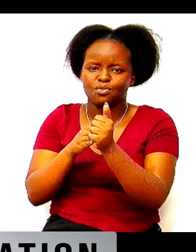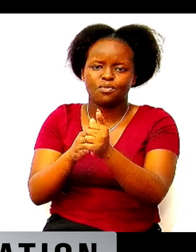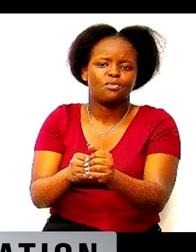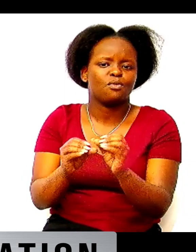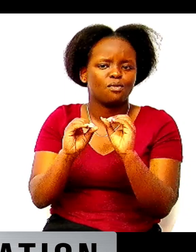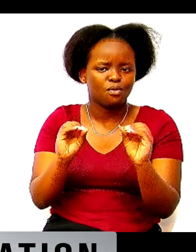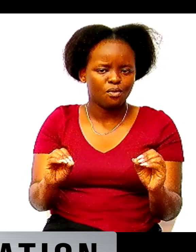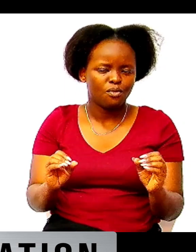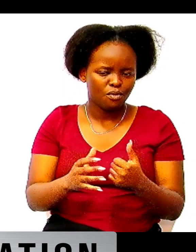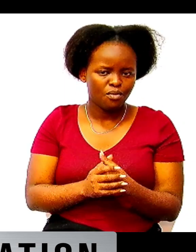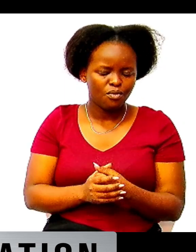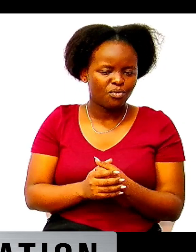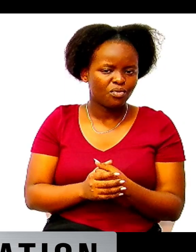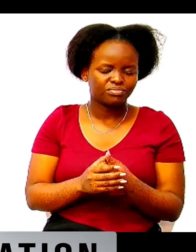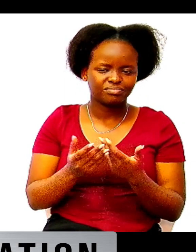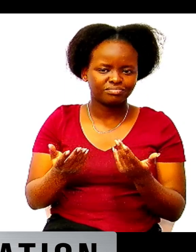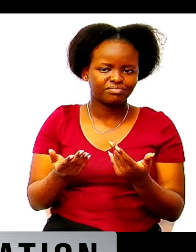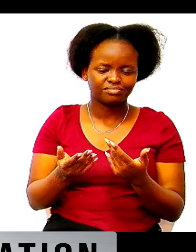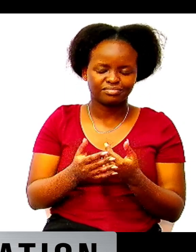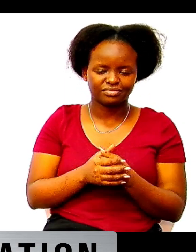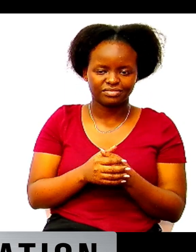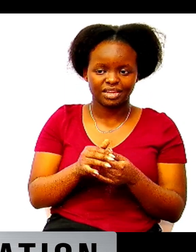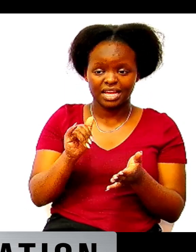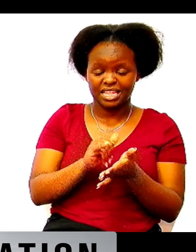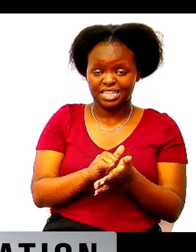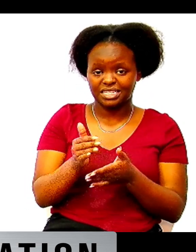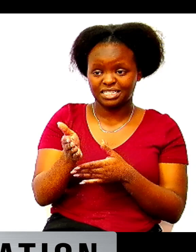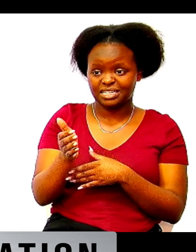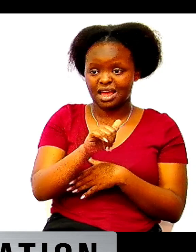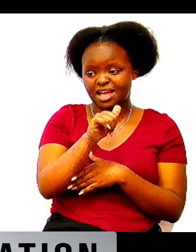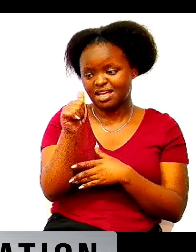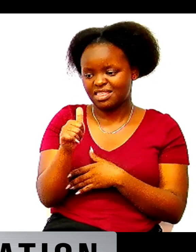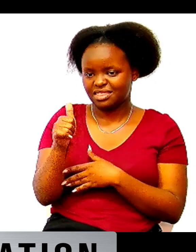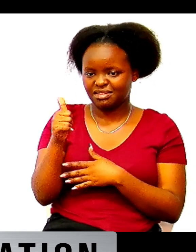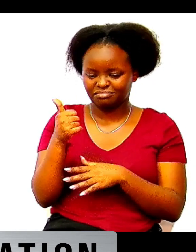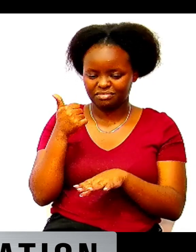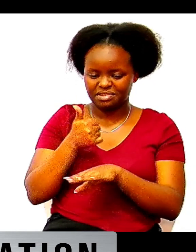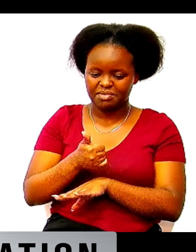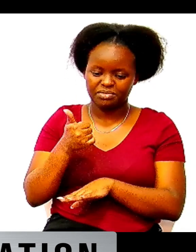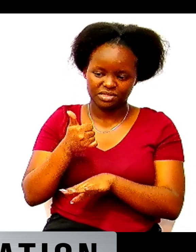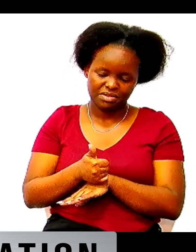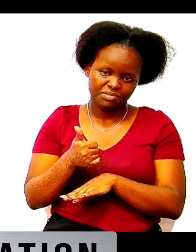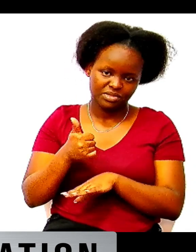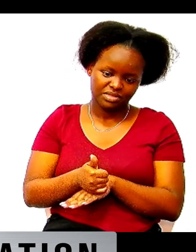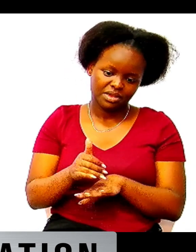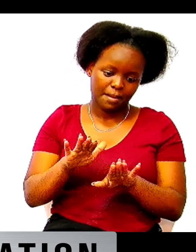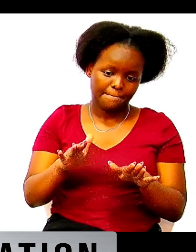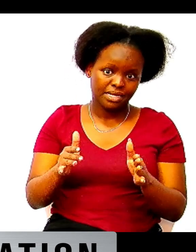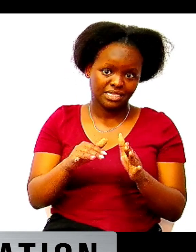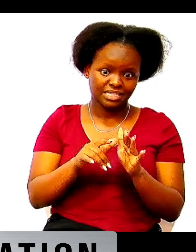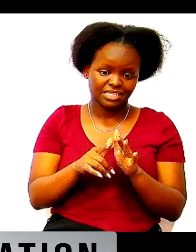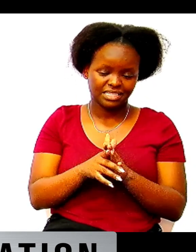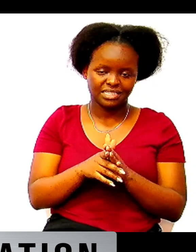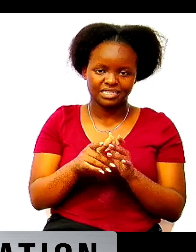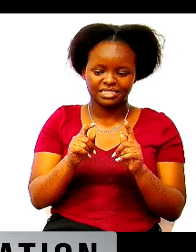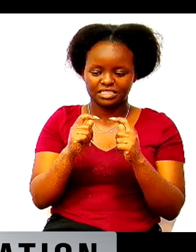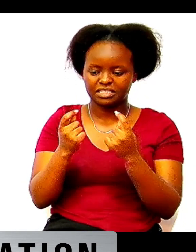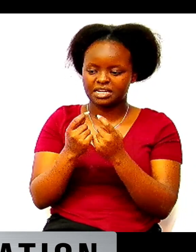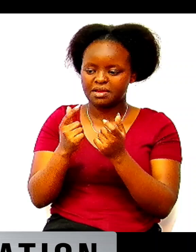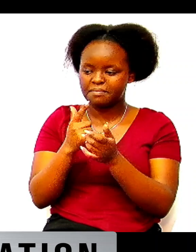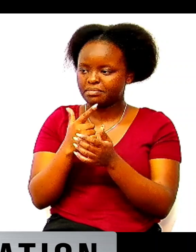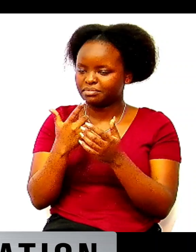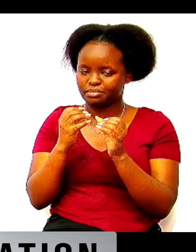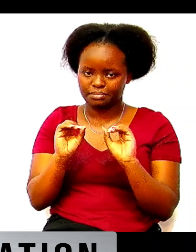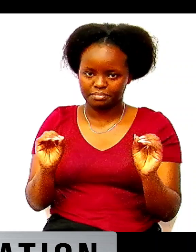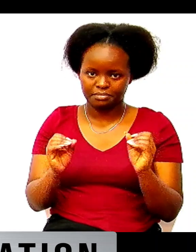from the president, I think. Hiyo ilikuwa ya ingine ya kutukana. It was partyless, leaderless, tribeless. Partyless,